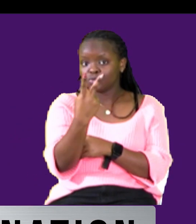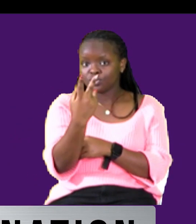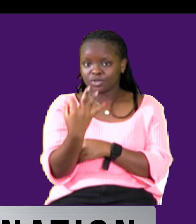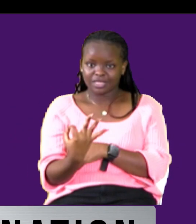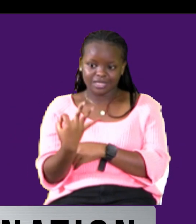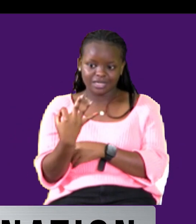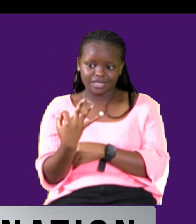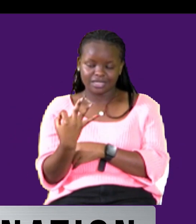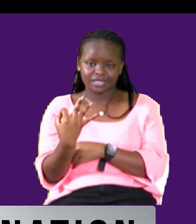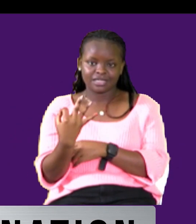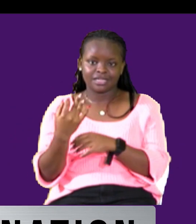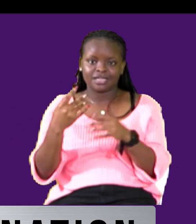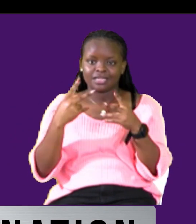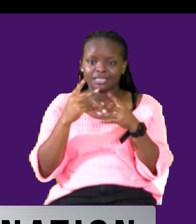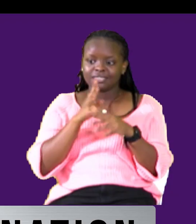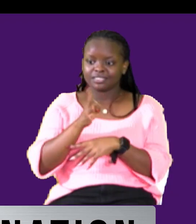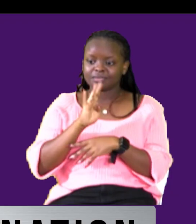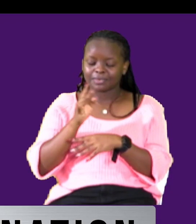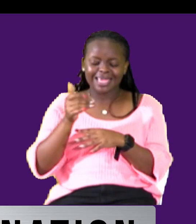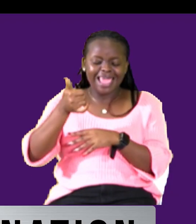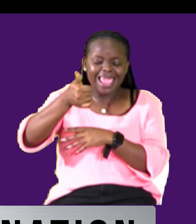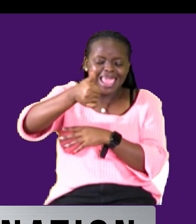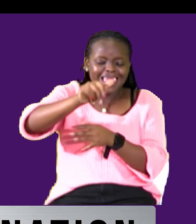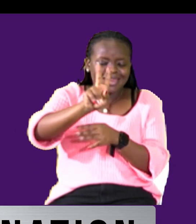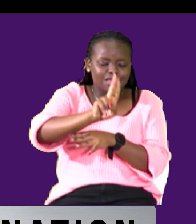inaongea matumizi yoyote ya pesa